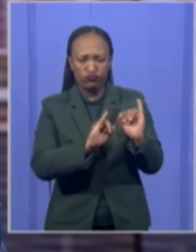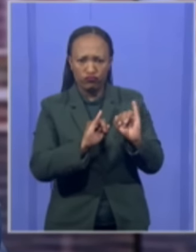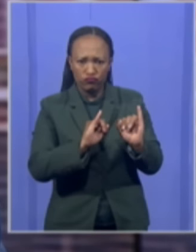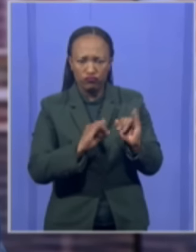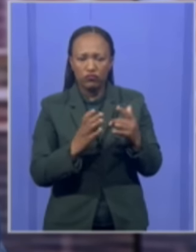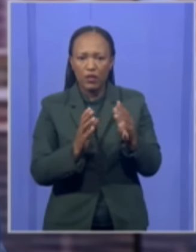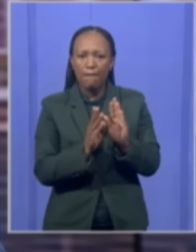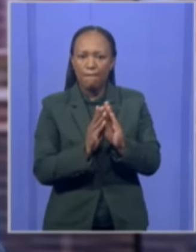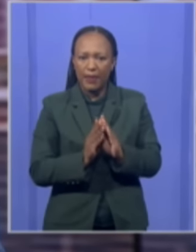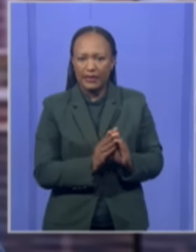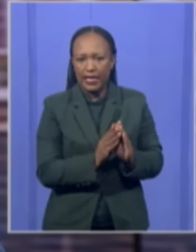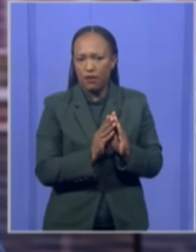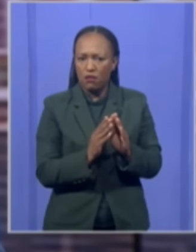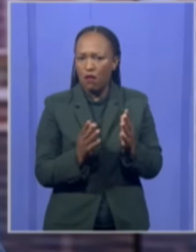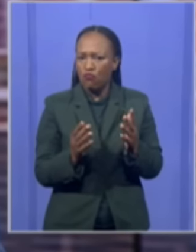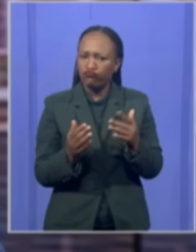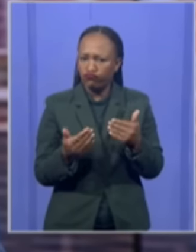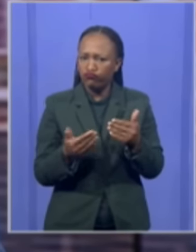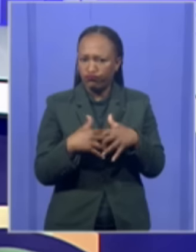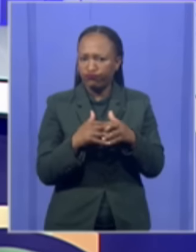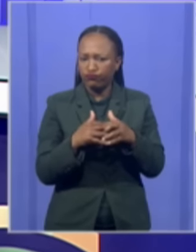the meeting was facilitated.